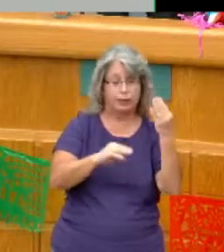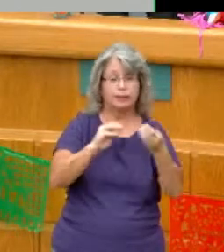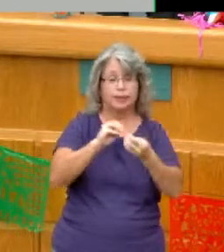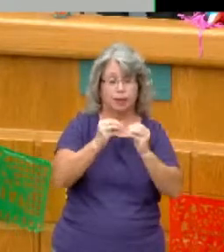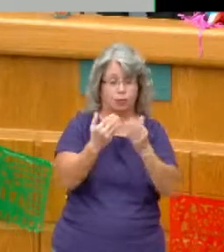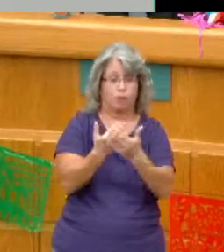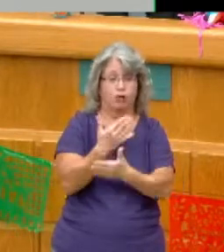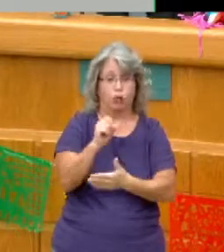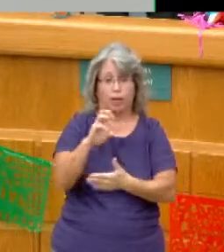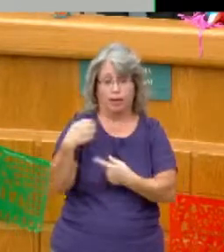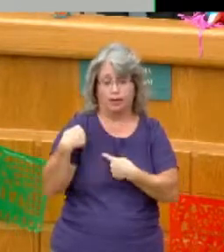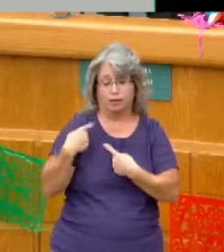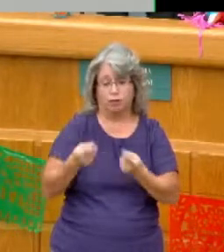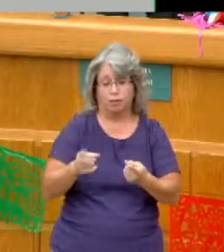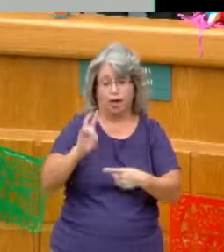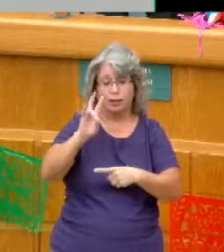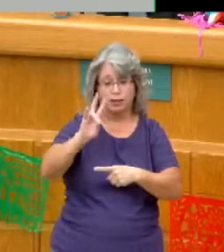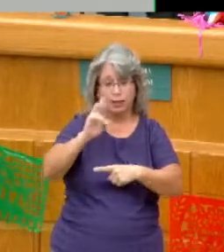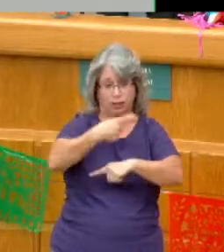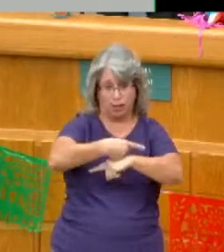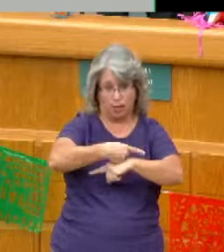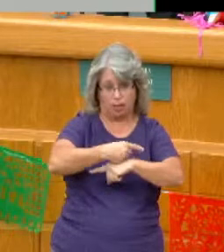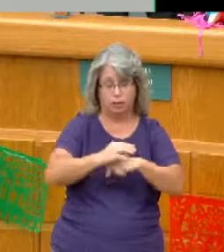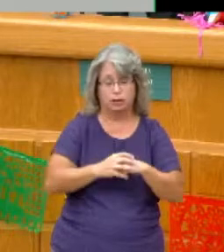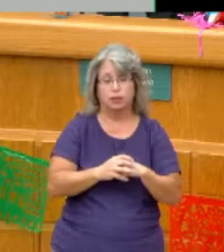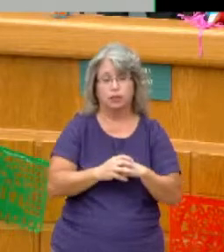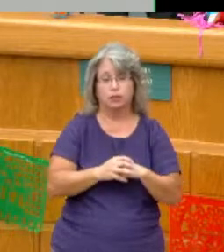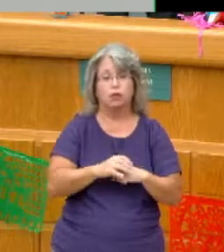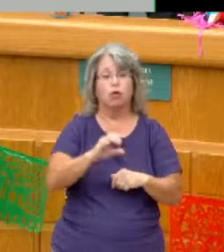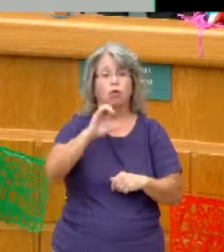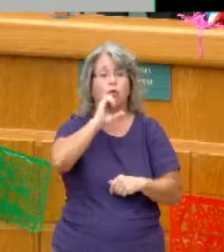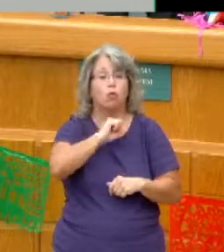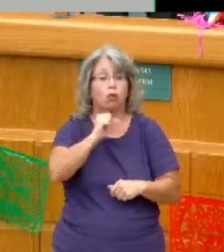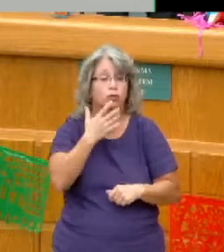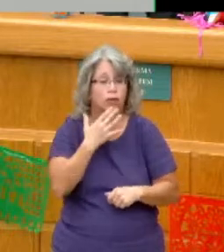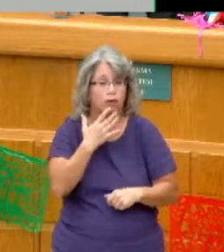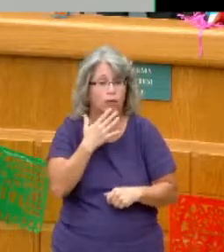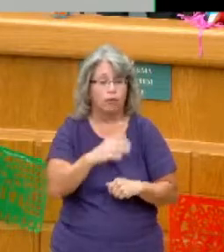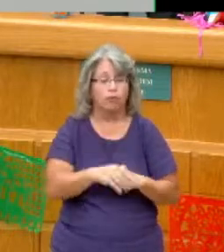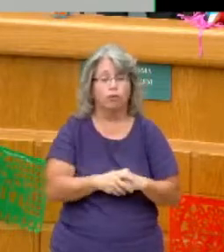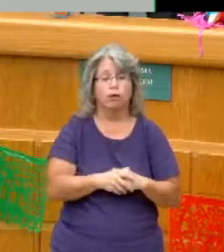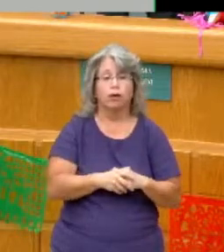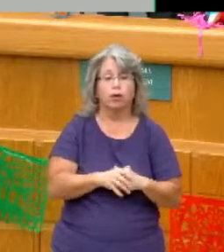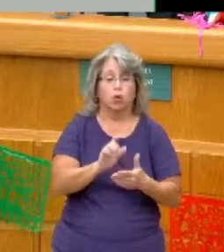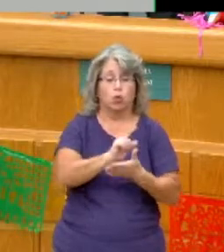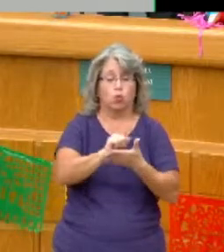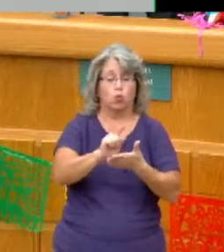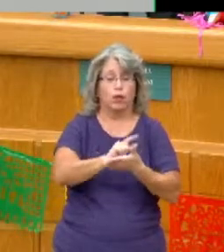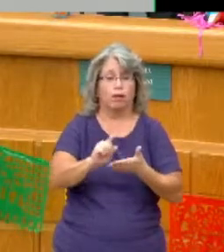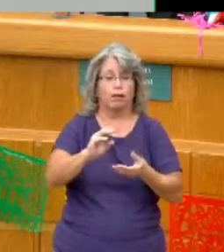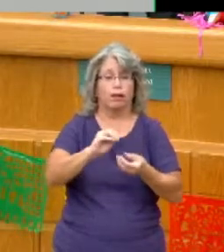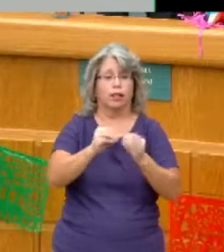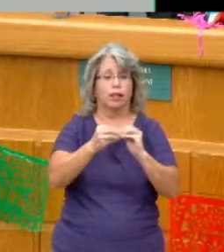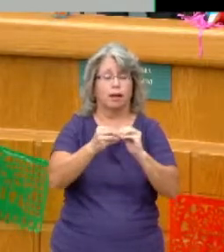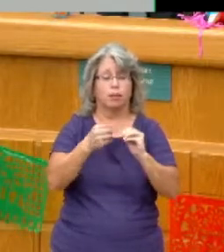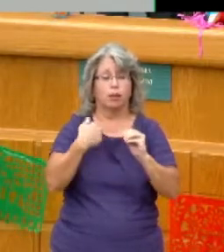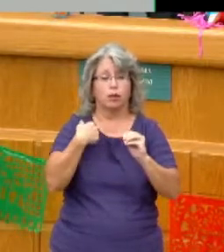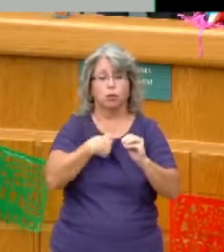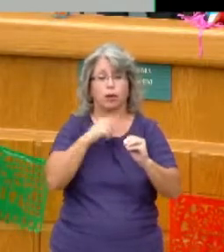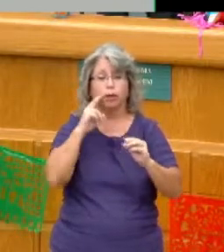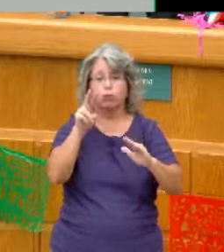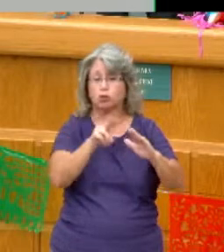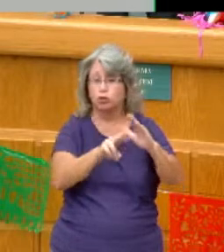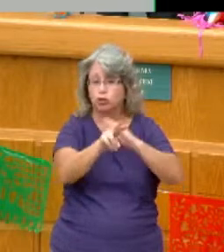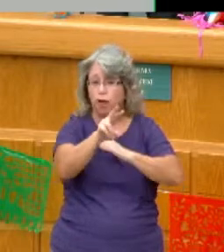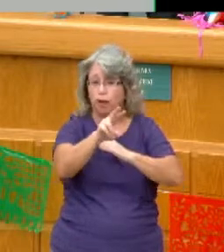per the last 7 days from each point, and in orange, we have the weekly modeled number of infections in the community total. They're scaled